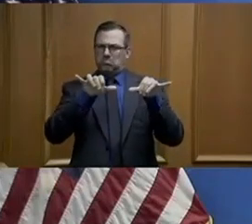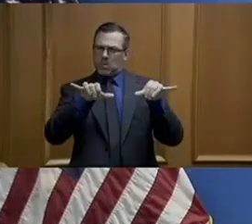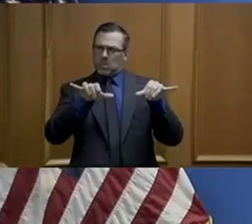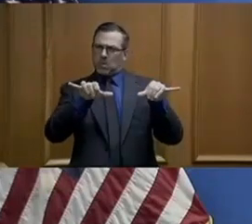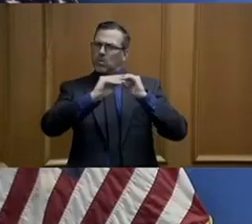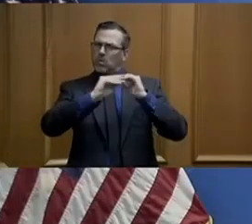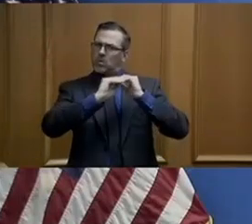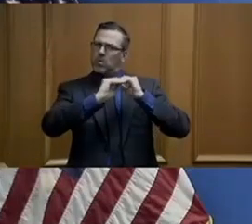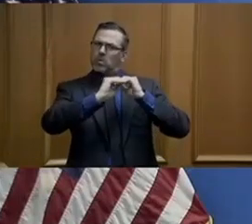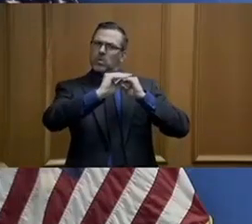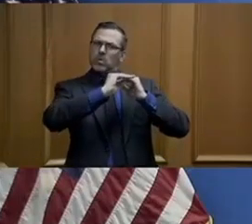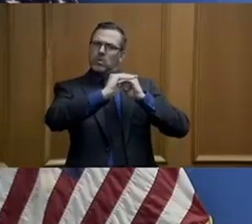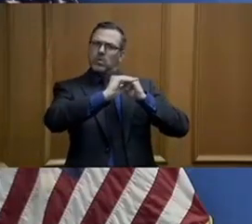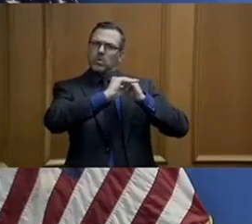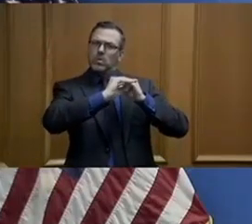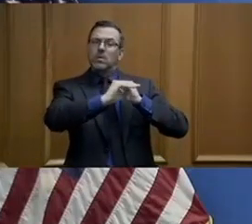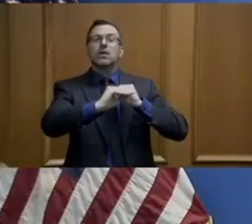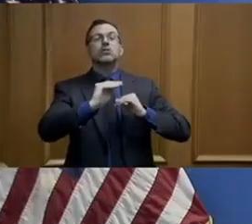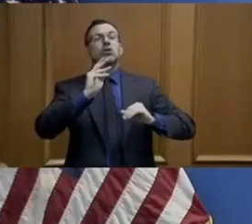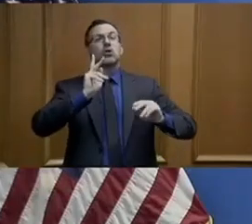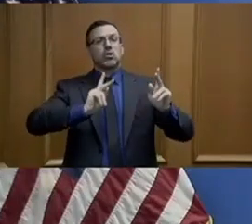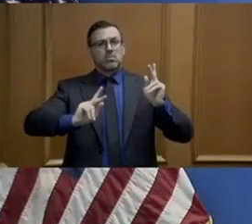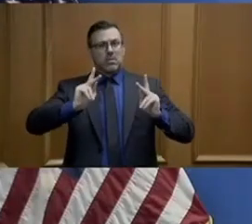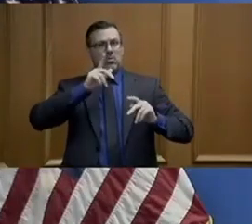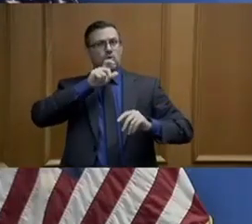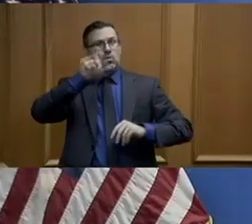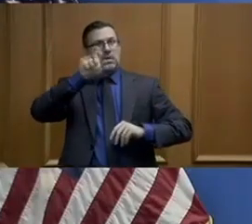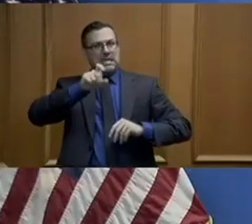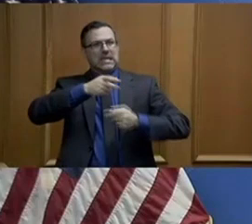so that Tennesseans who need care can get that care.